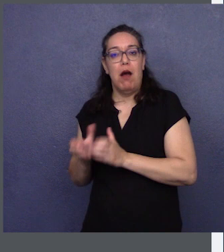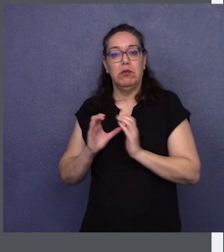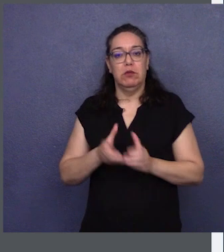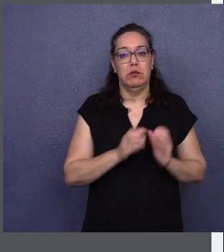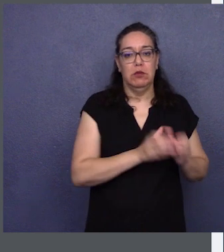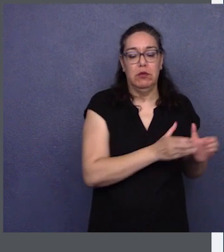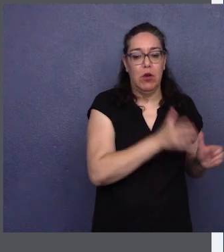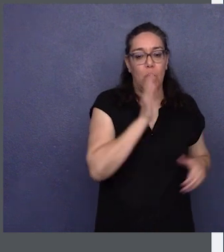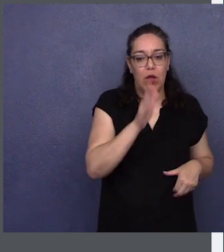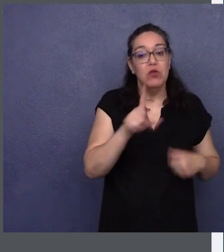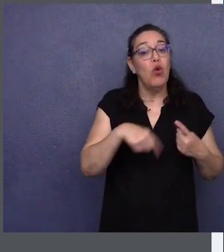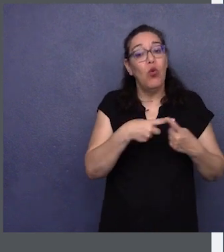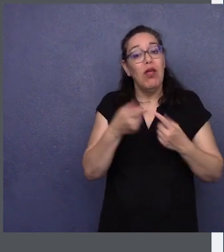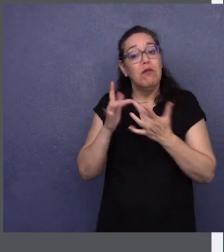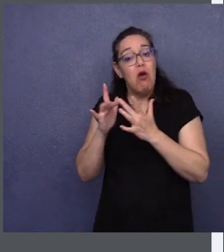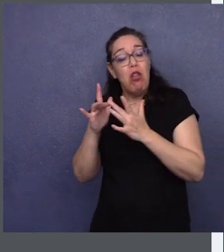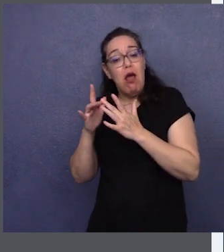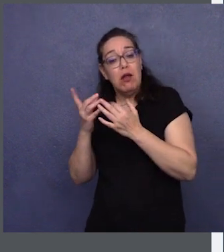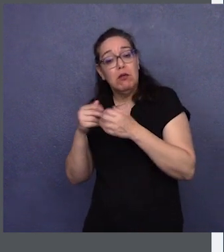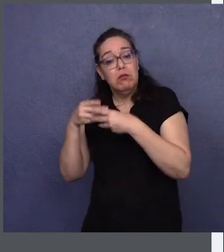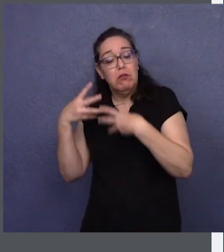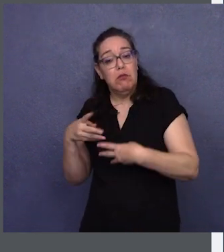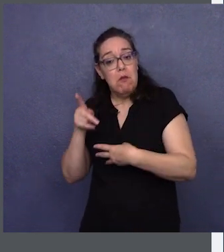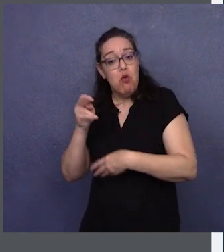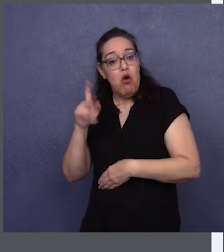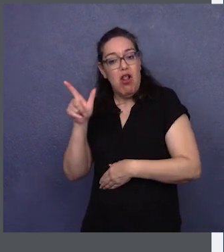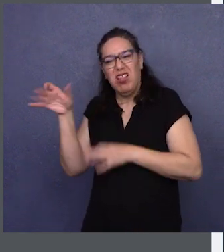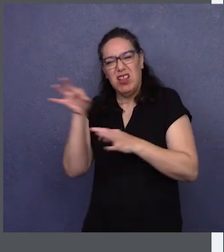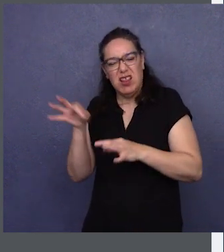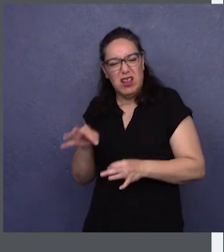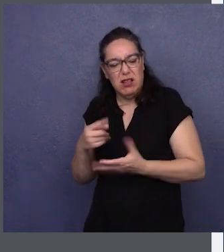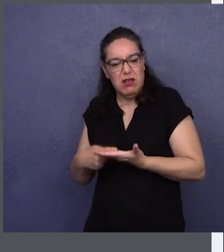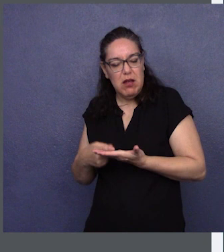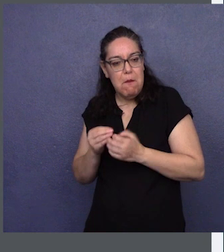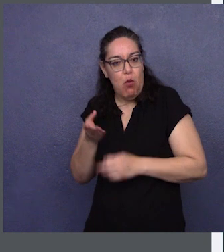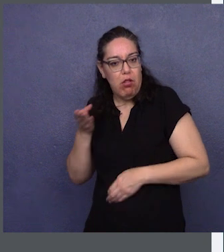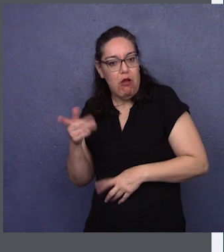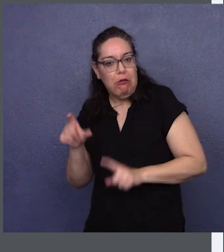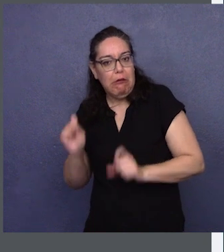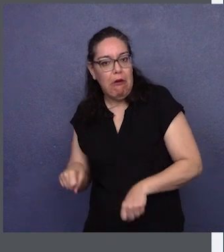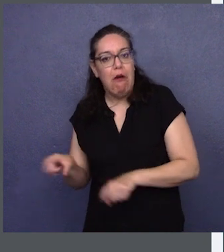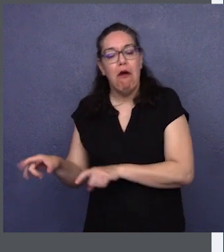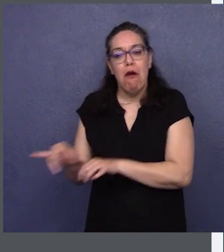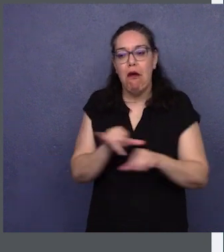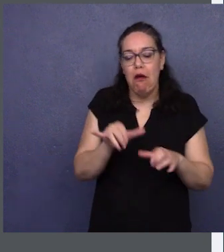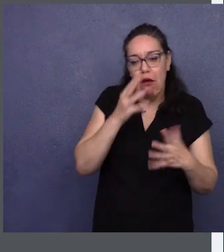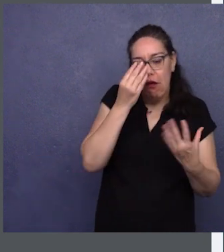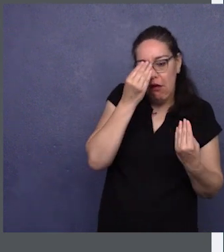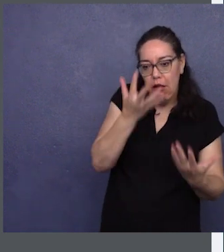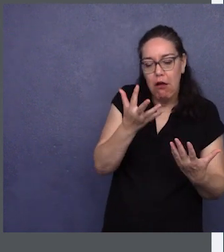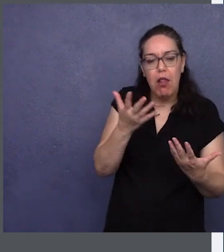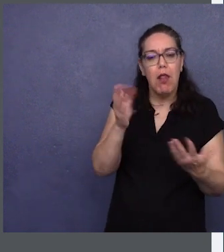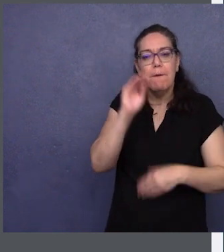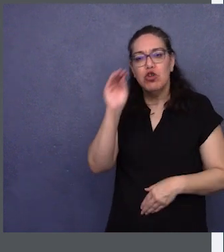that when we go on the online portal and let you know what the percentages are